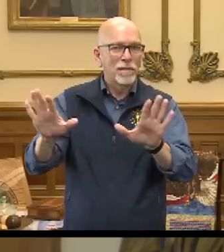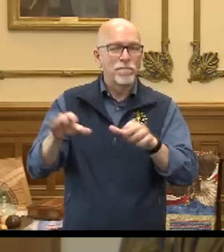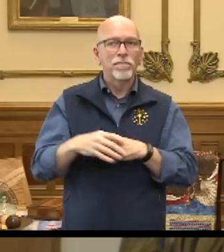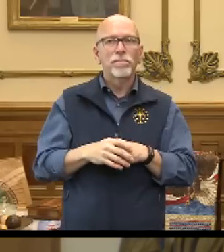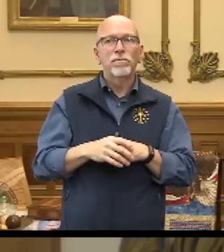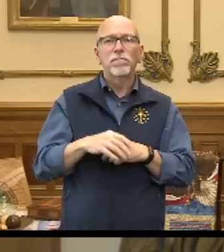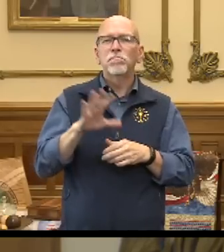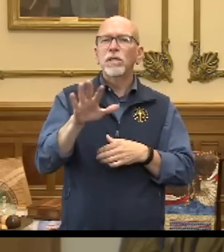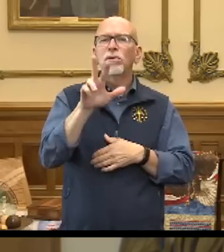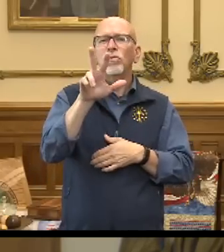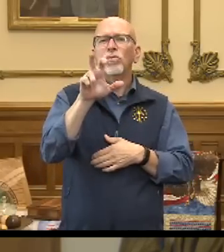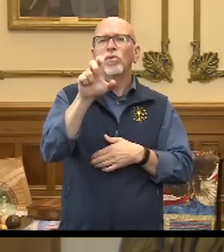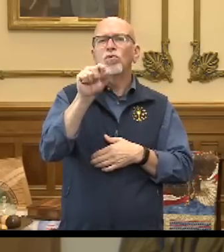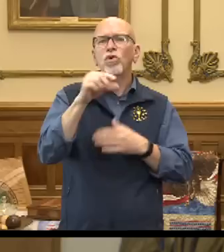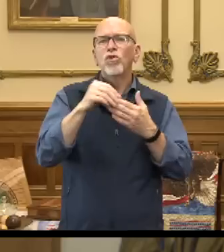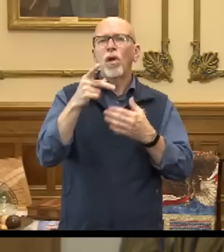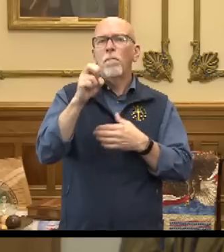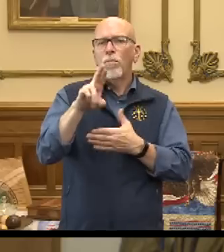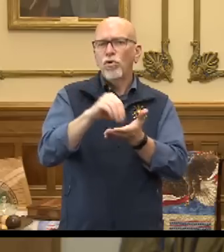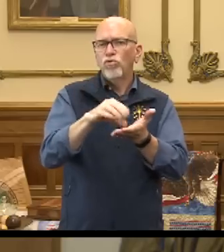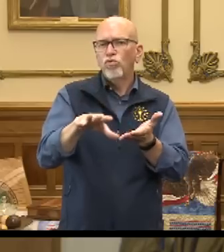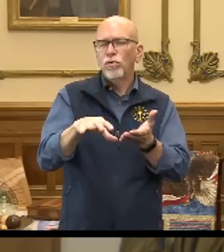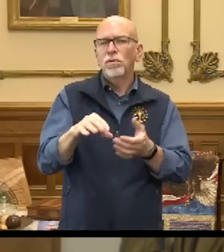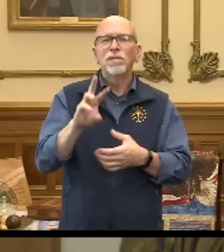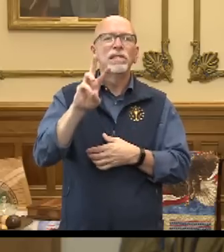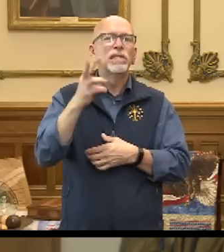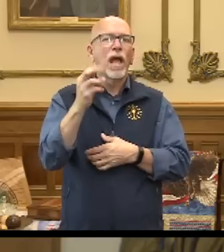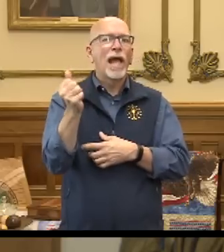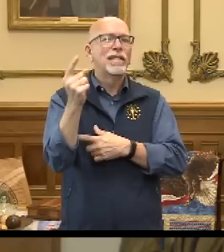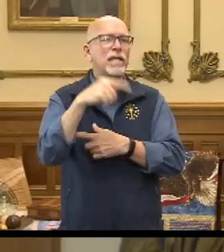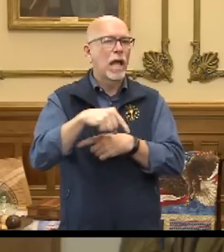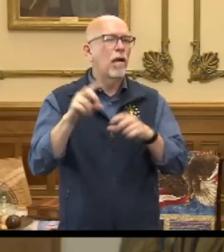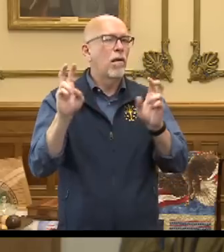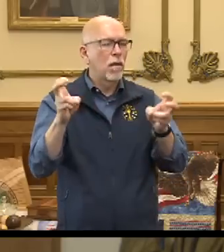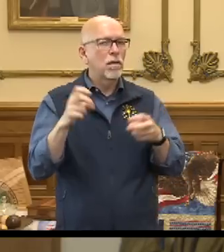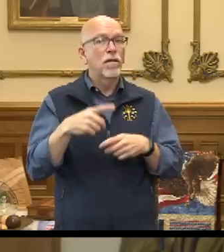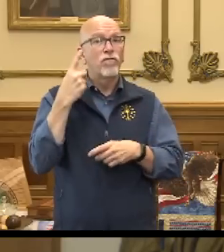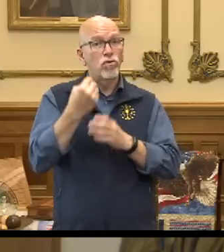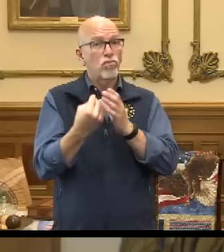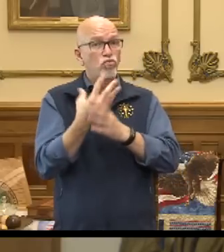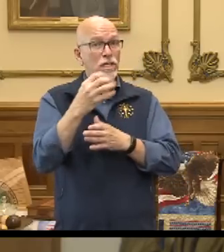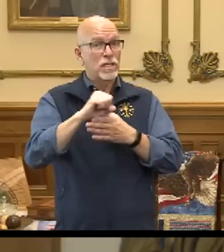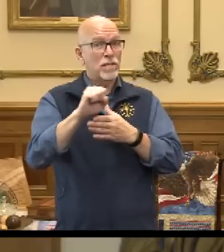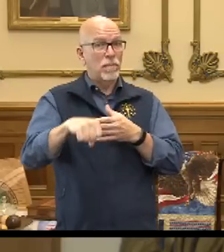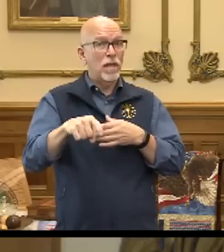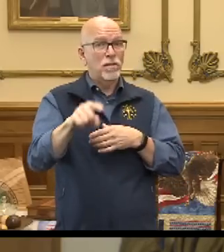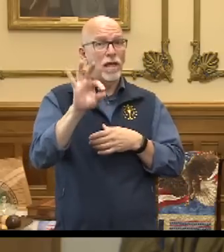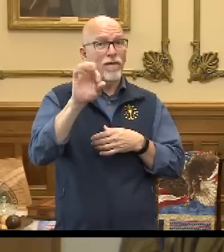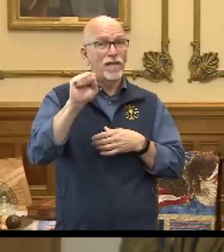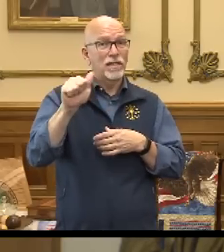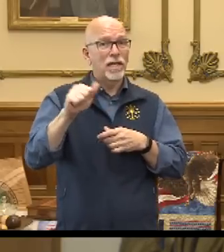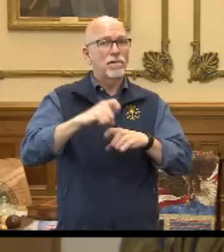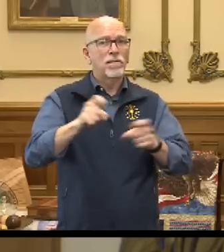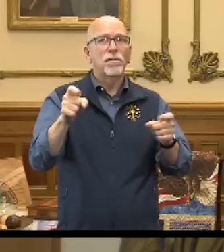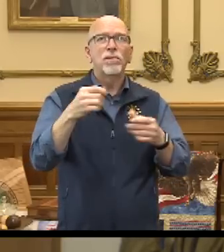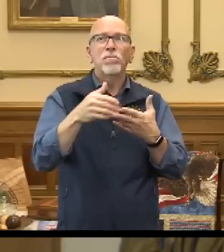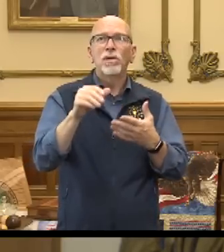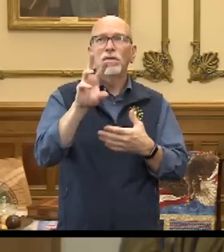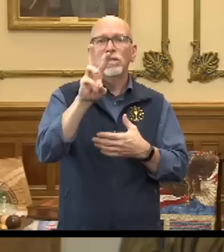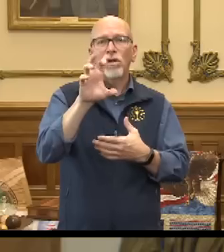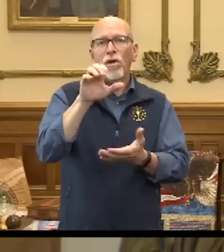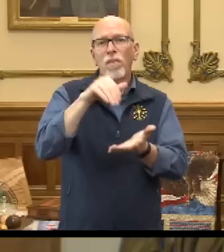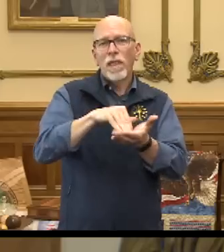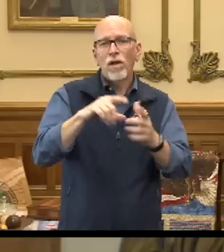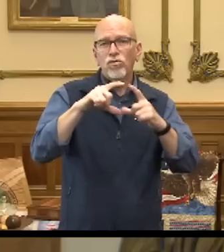about $320 per student, or $6 a day. For the spring semester, FSSA distributed nearly